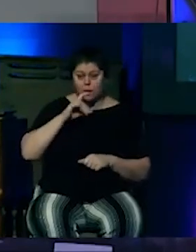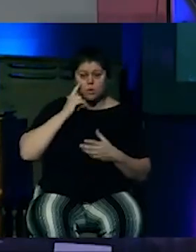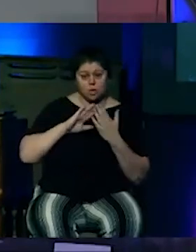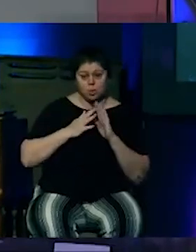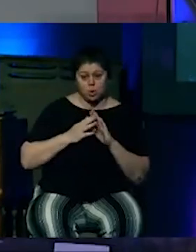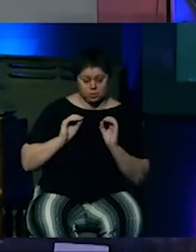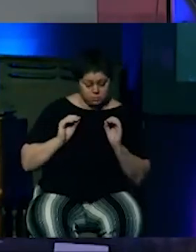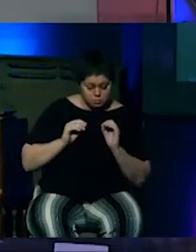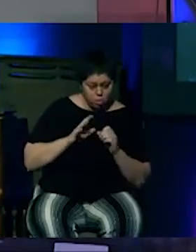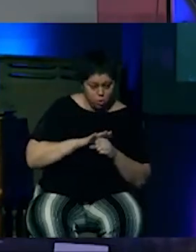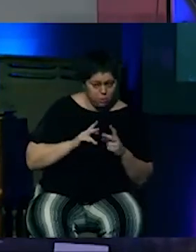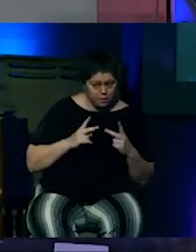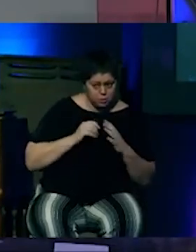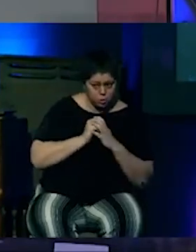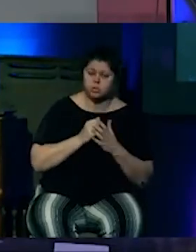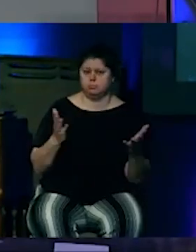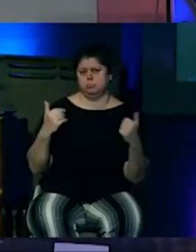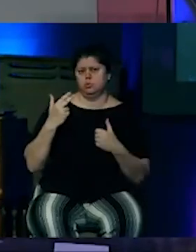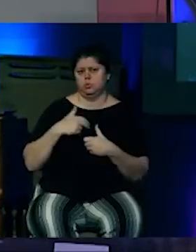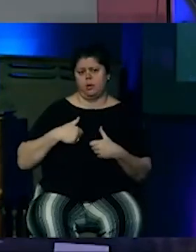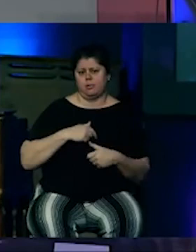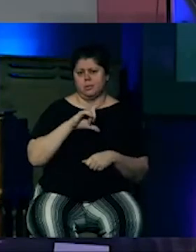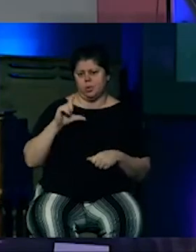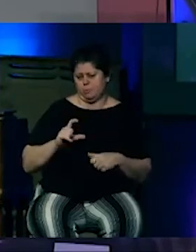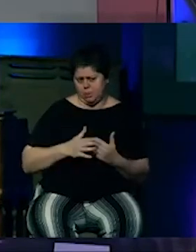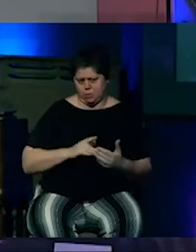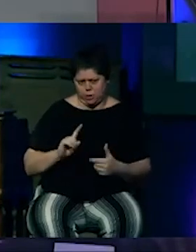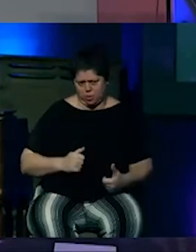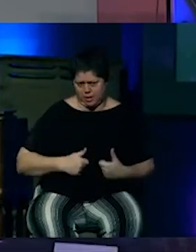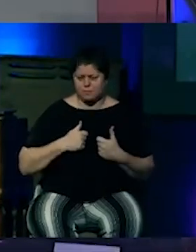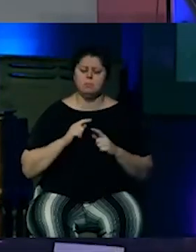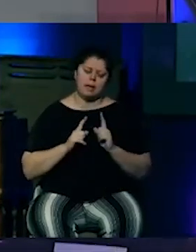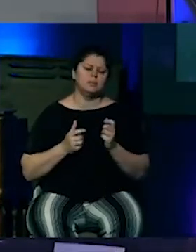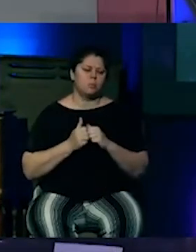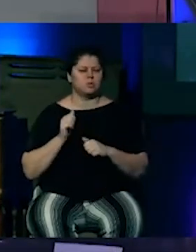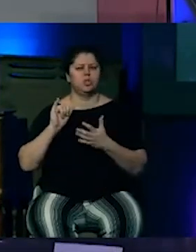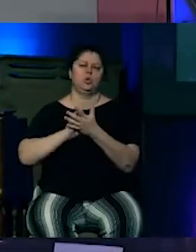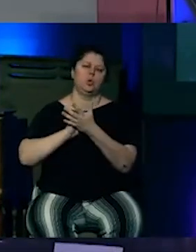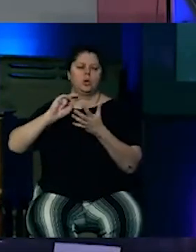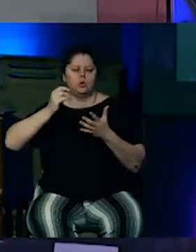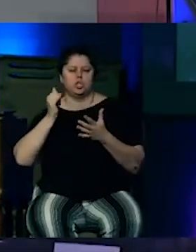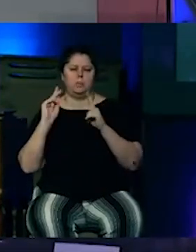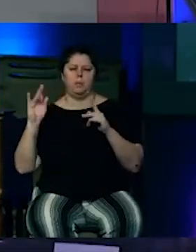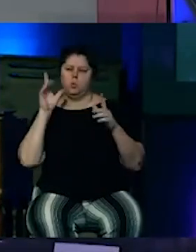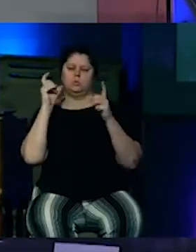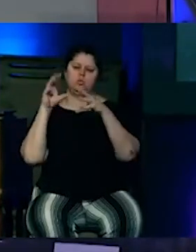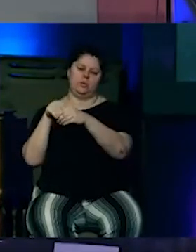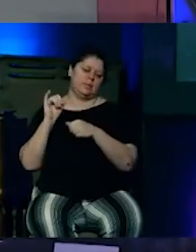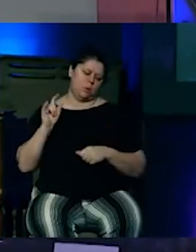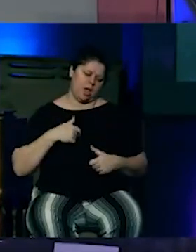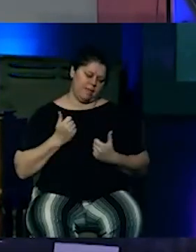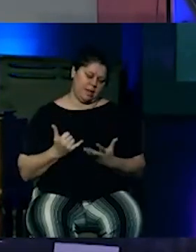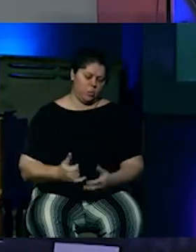don't have a place to worship in, that's available to you wherever you live, but it's mostly like people in the New York, New Jersey area, which is where I live